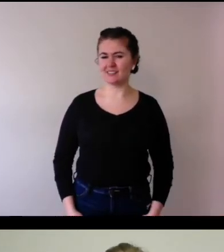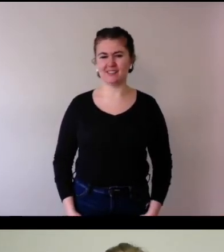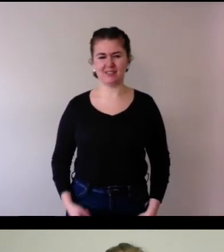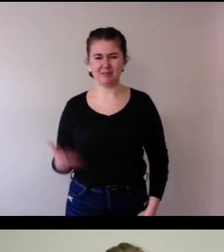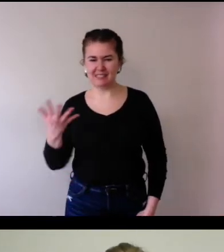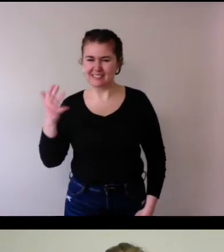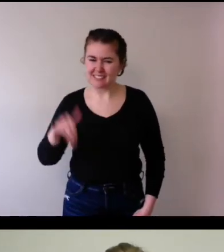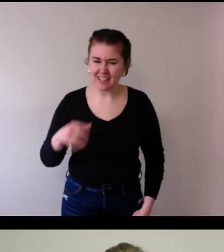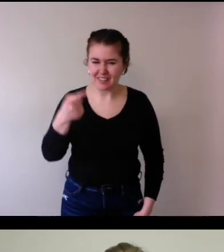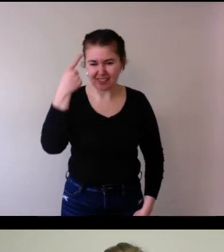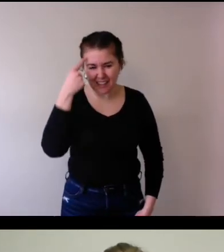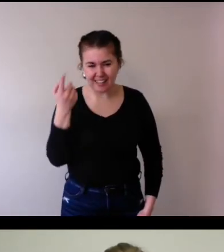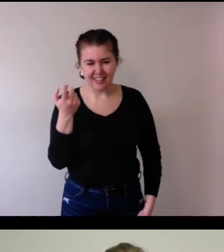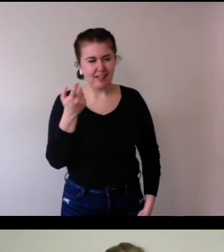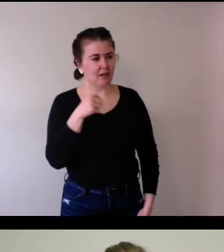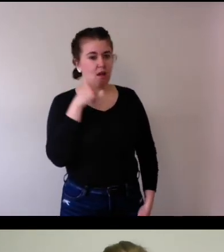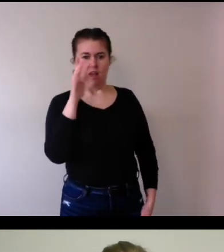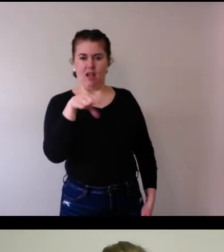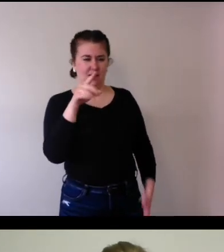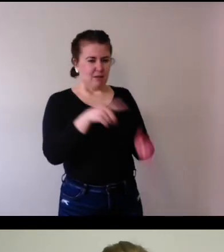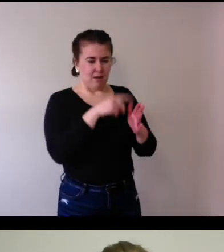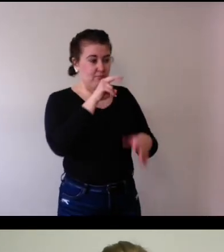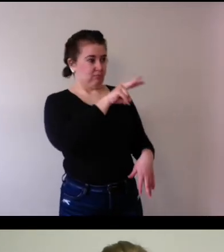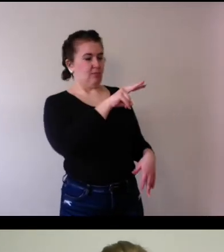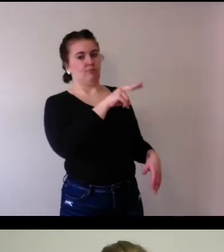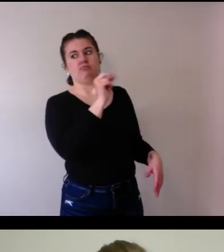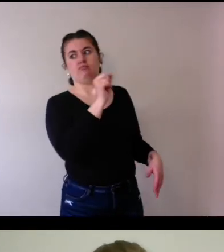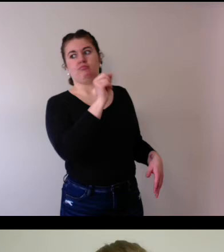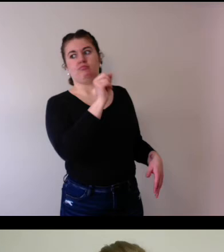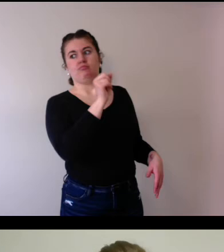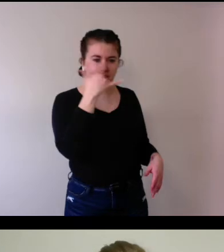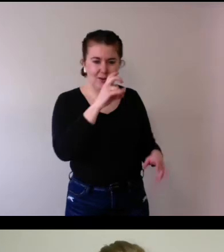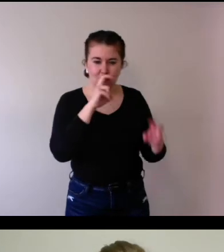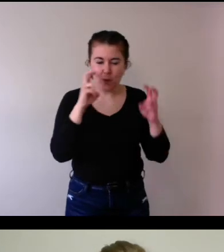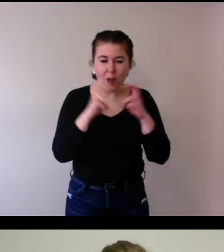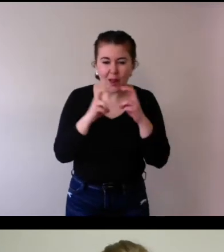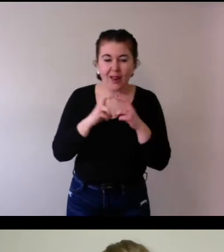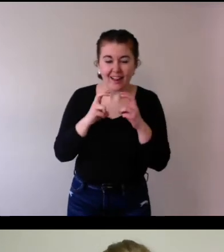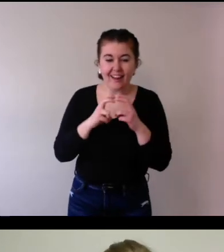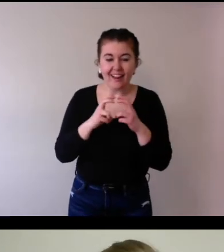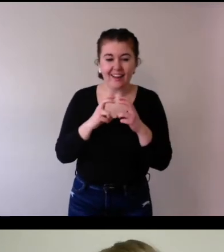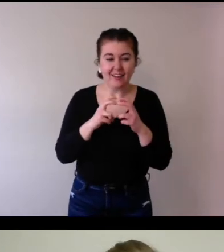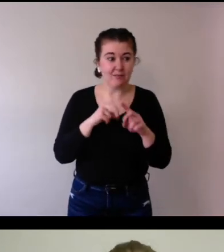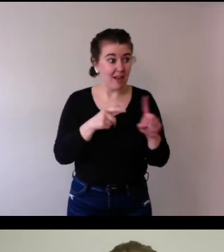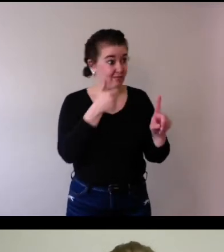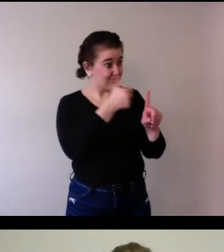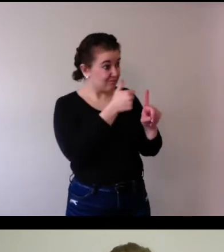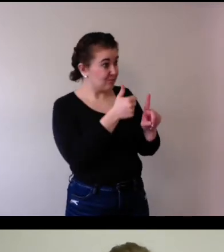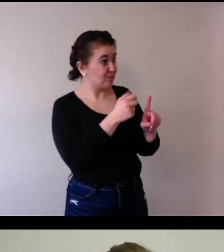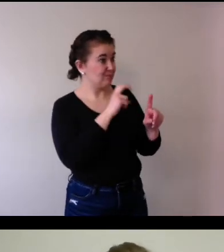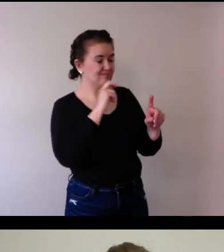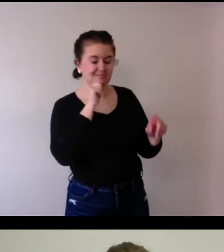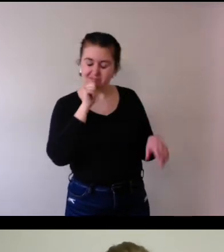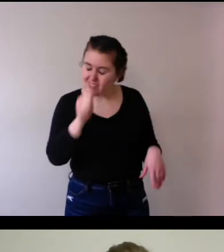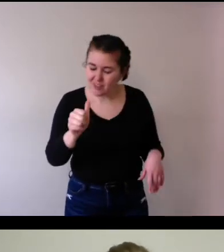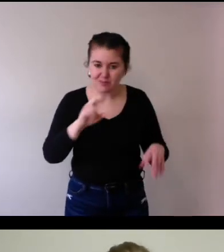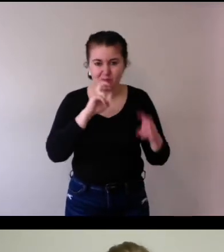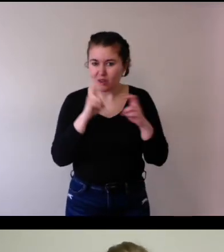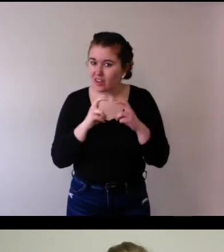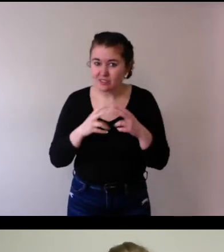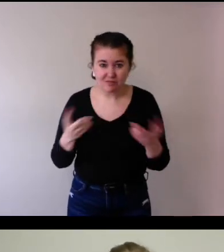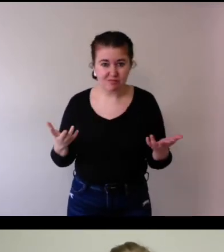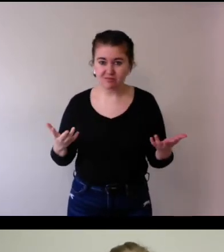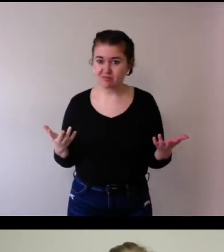What was it? Sometimes it looked like a squirrel, but it wasn't a squirrel.